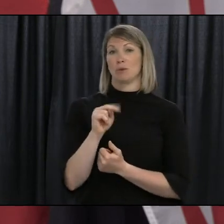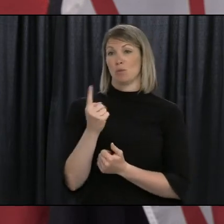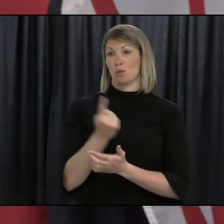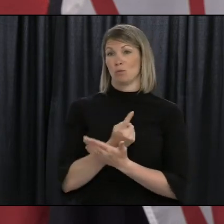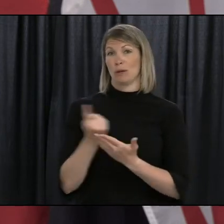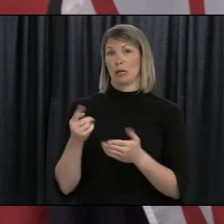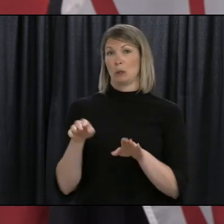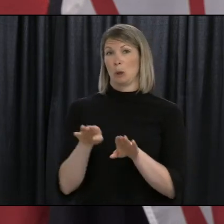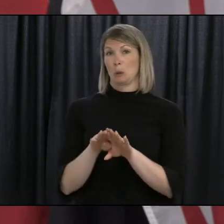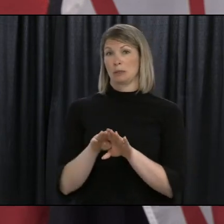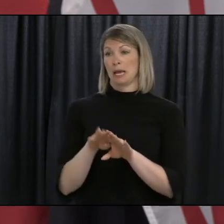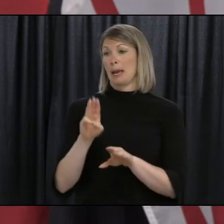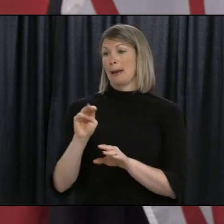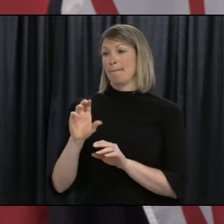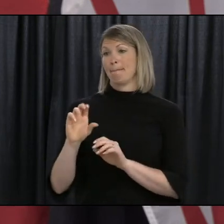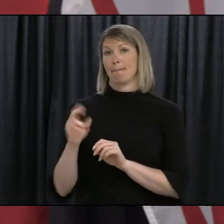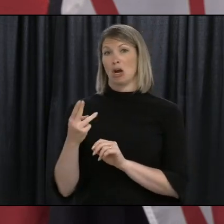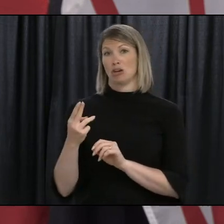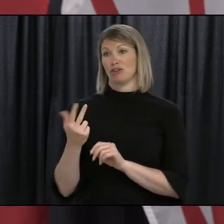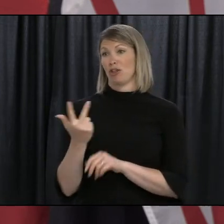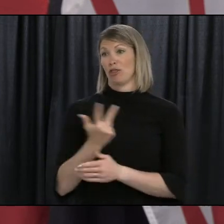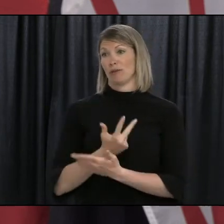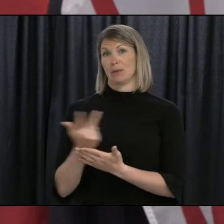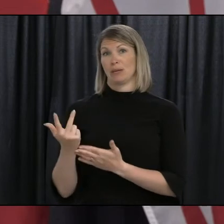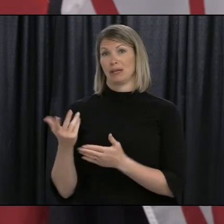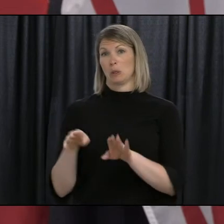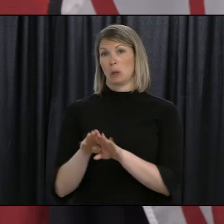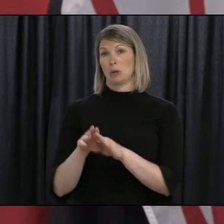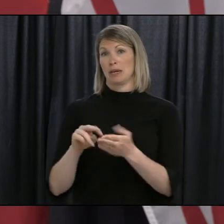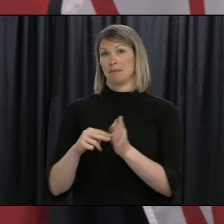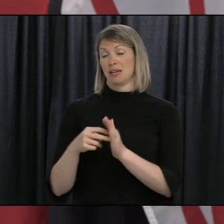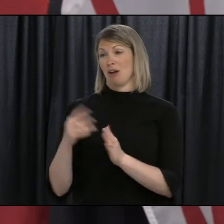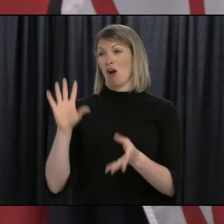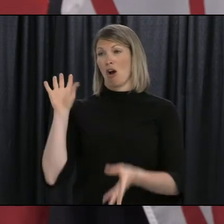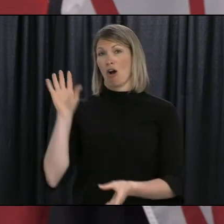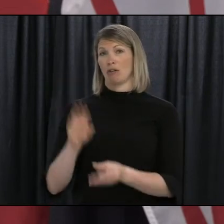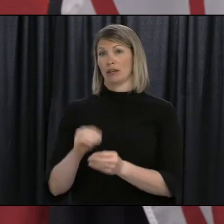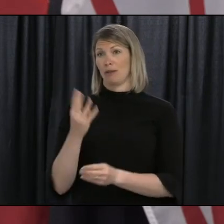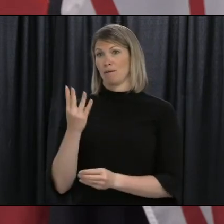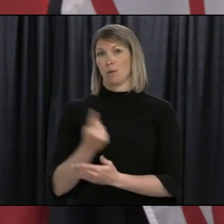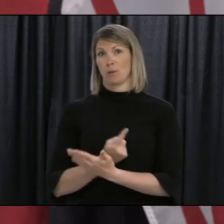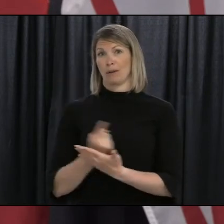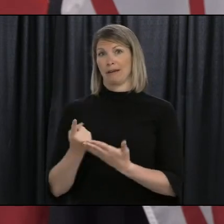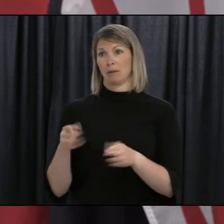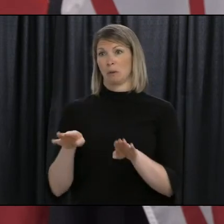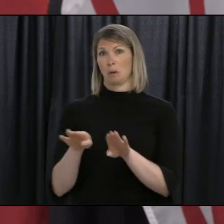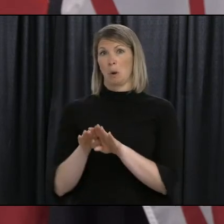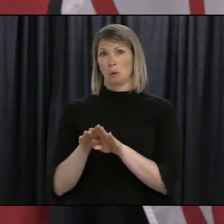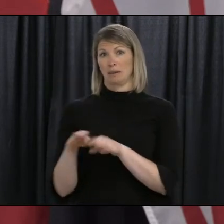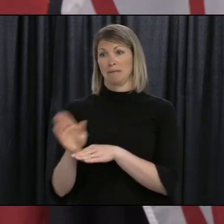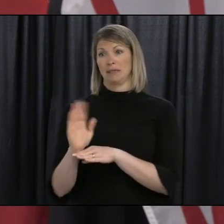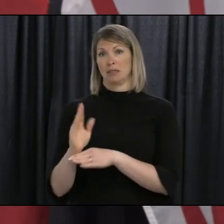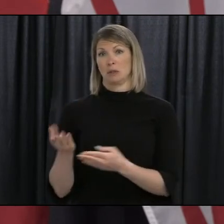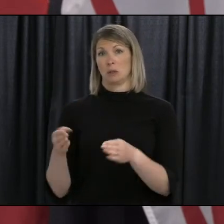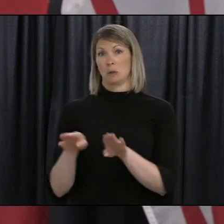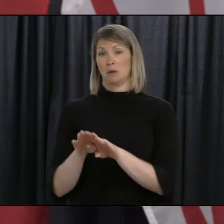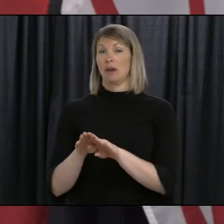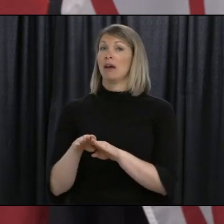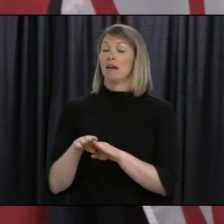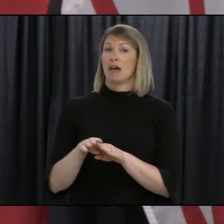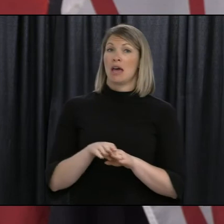year where the economy was shut down. This year, the fiscal year started April